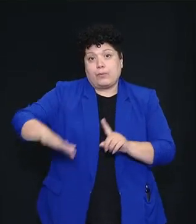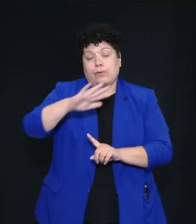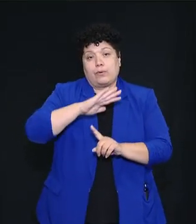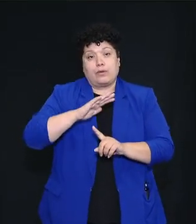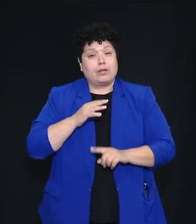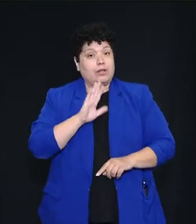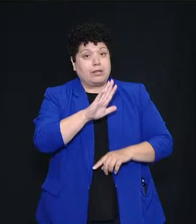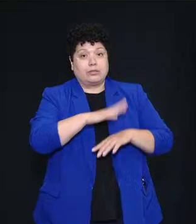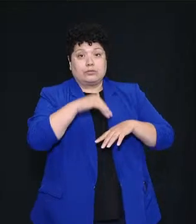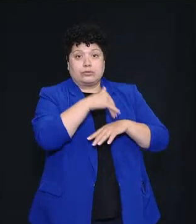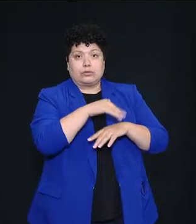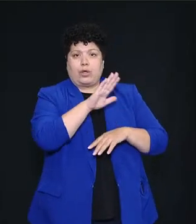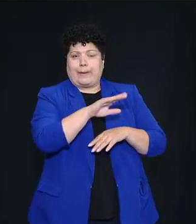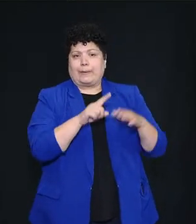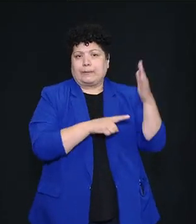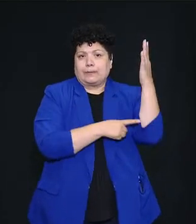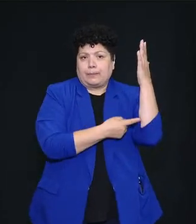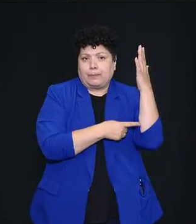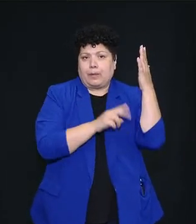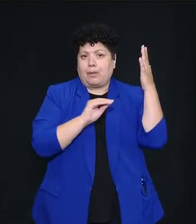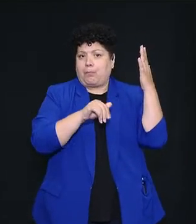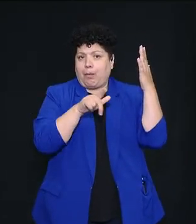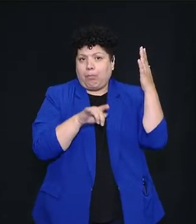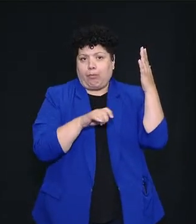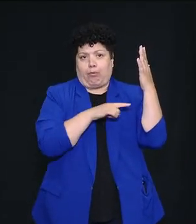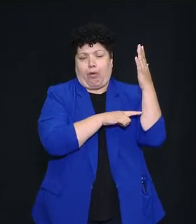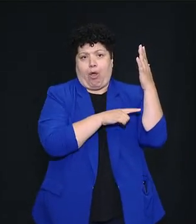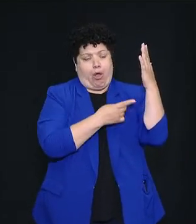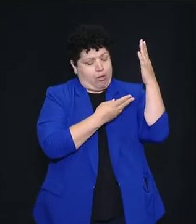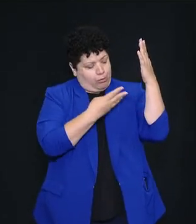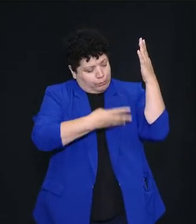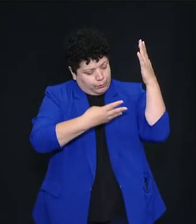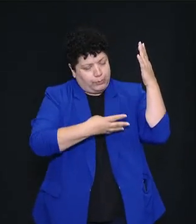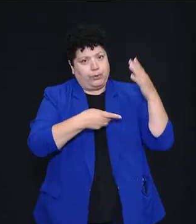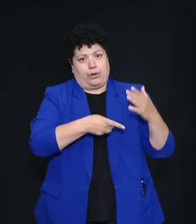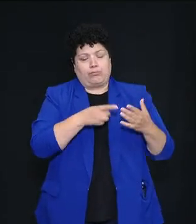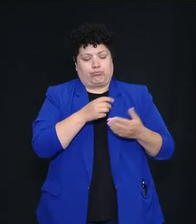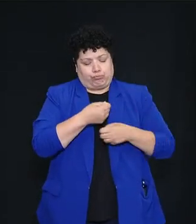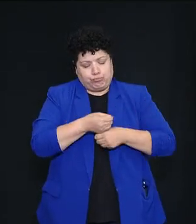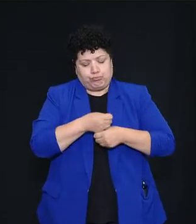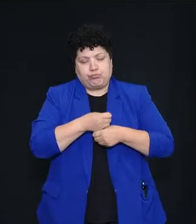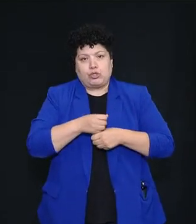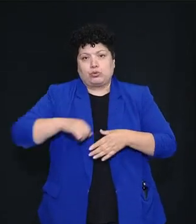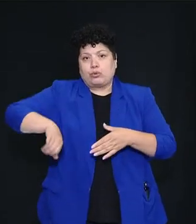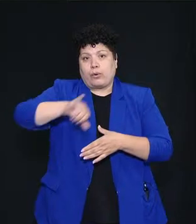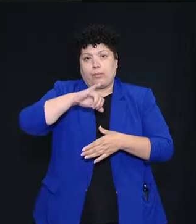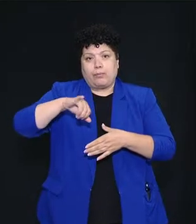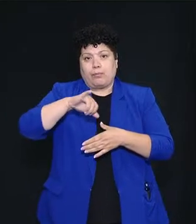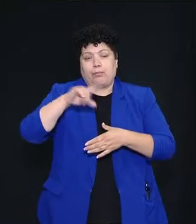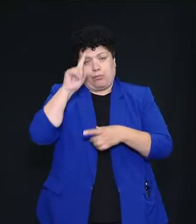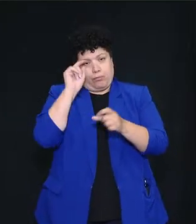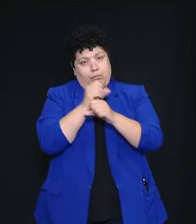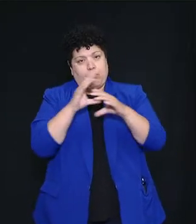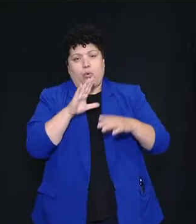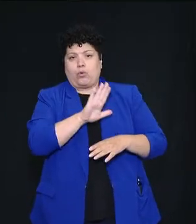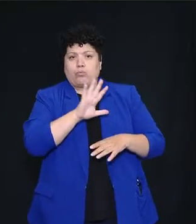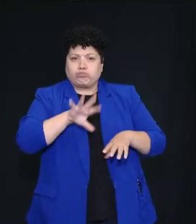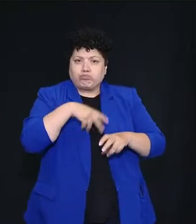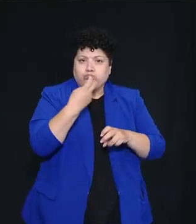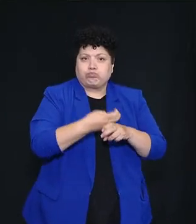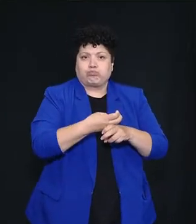sap with which they concocted wholesome and healthy syrups. This makes us think of their industriousness and their